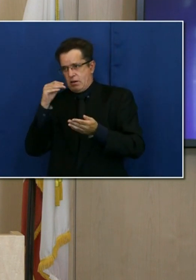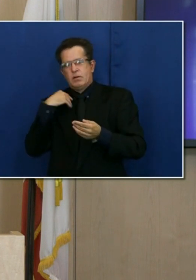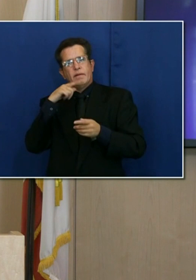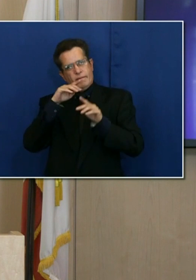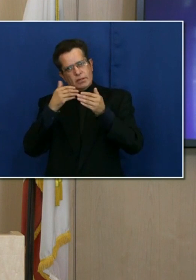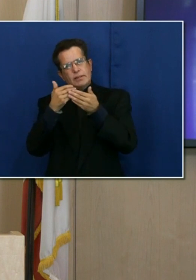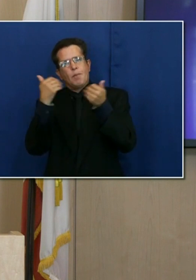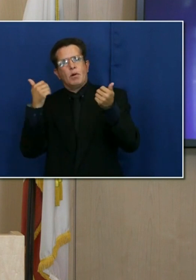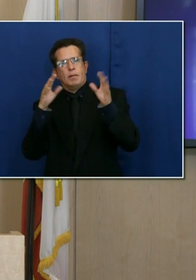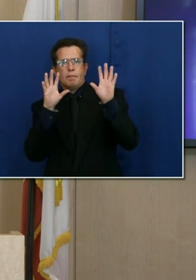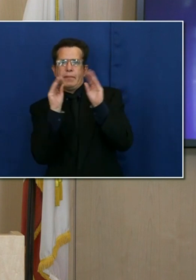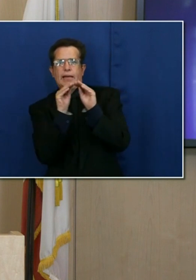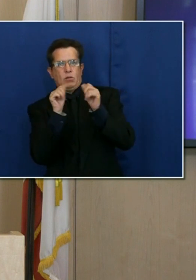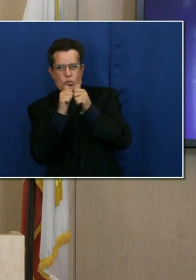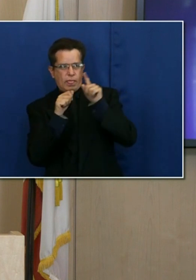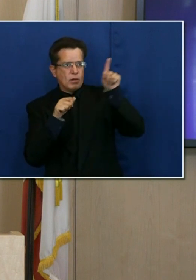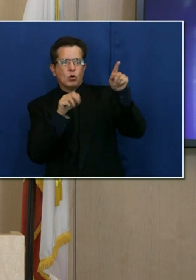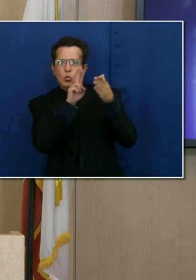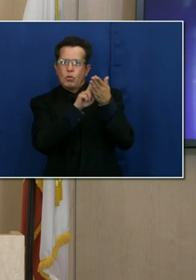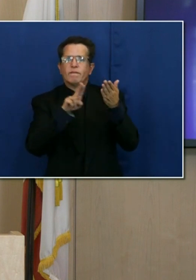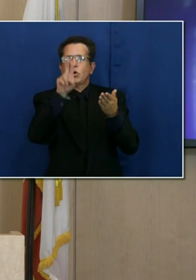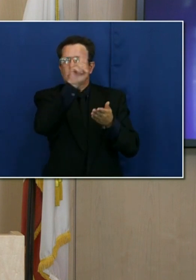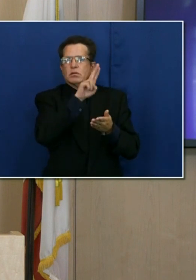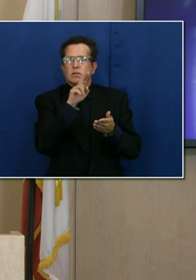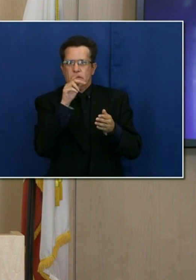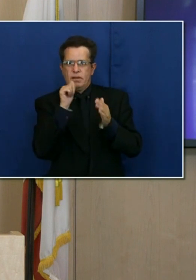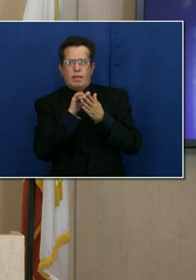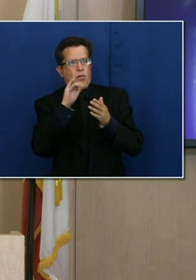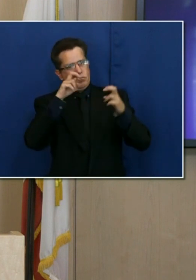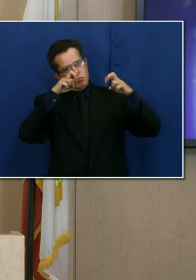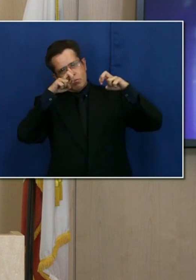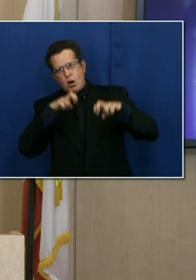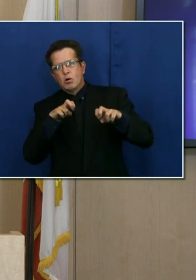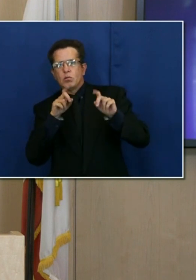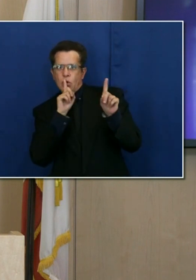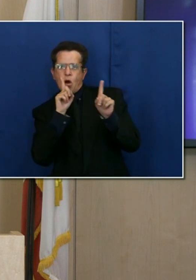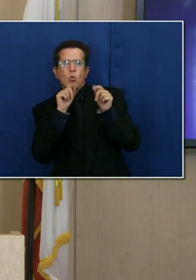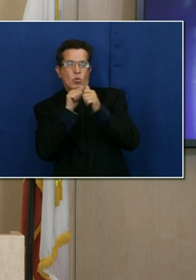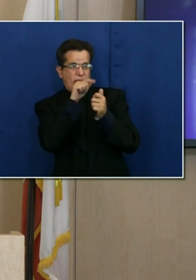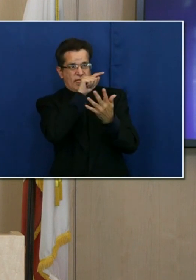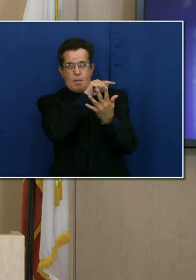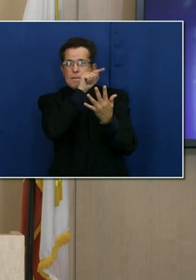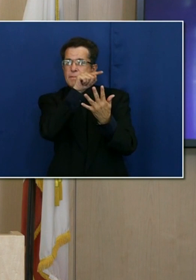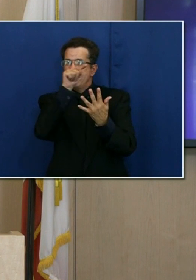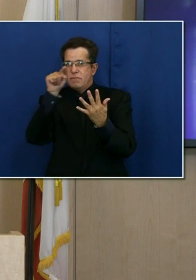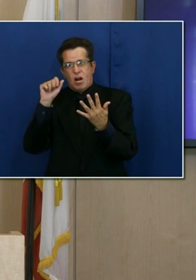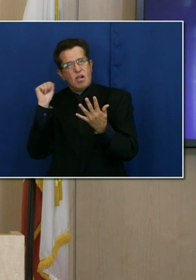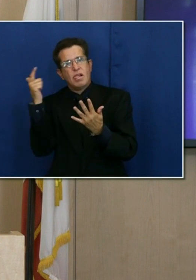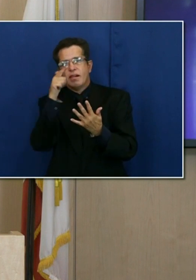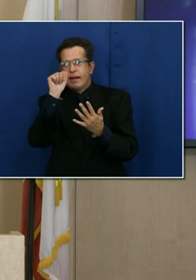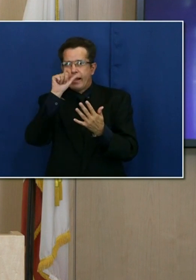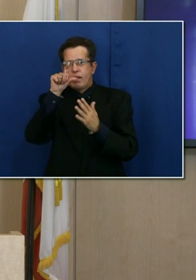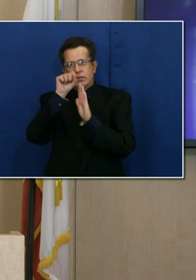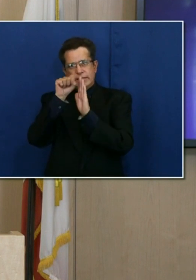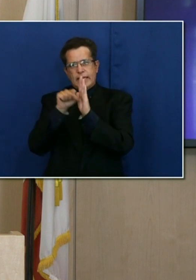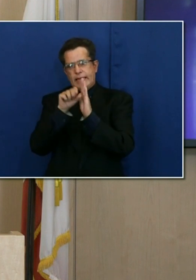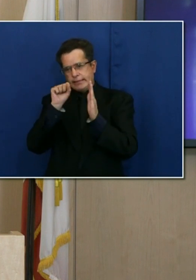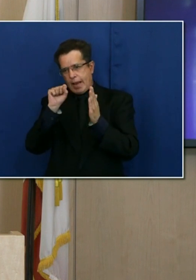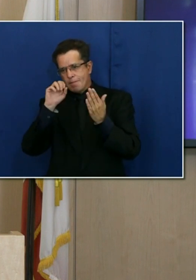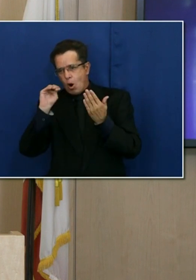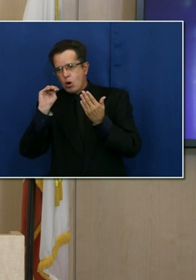with universities to talk about their specific plans. So each of the universities that you mentioned, Cal State San